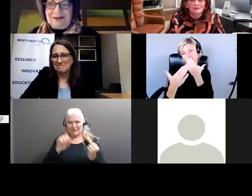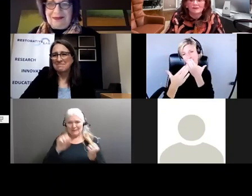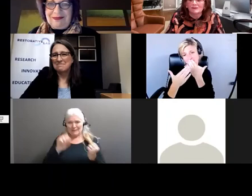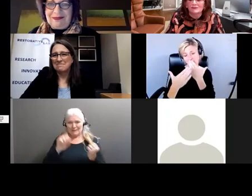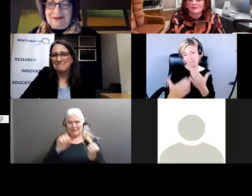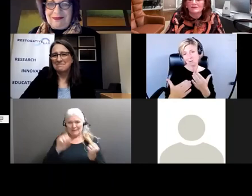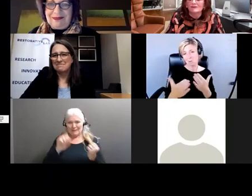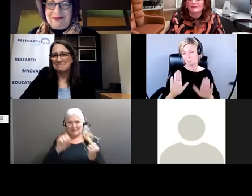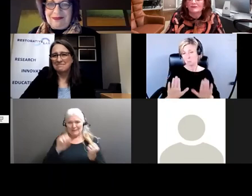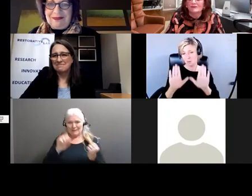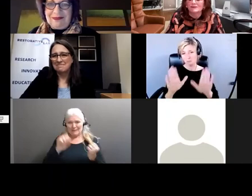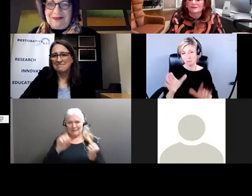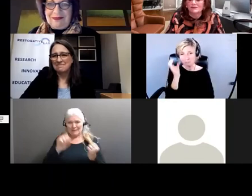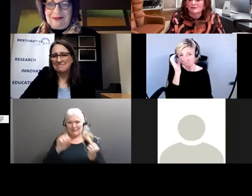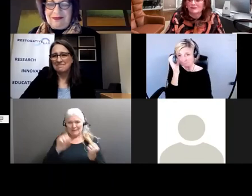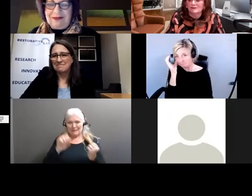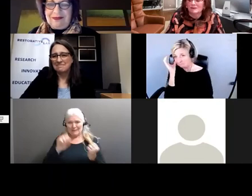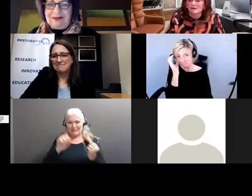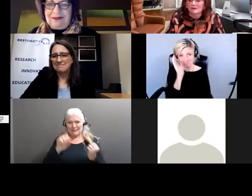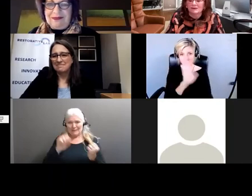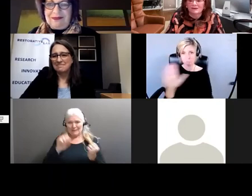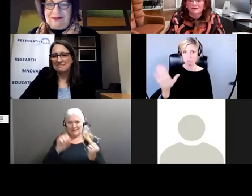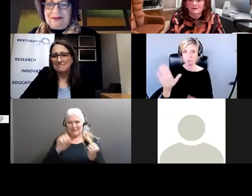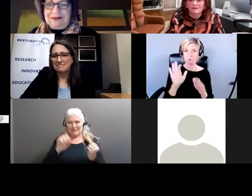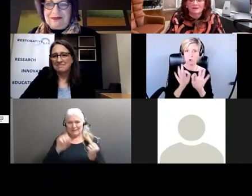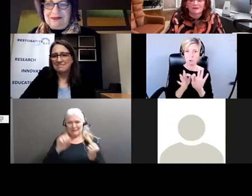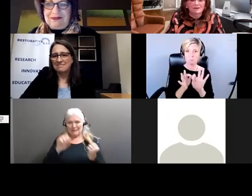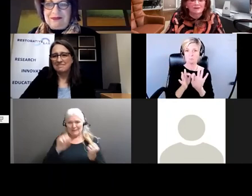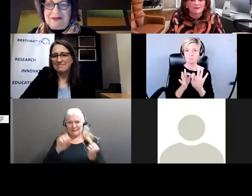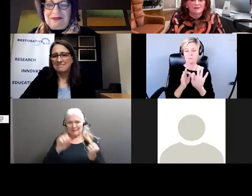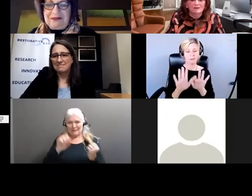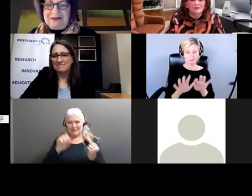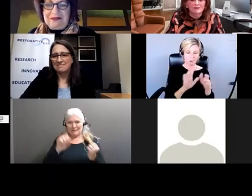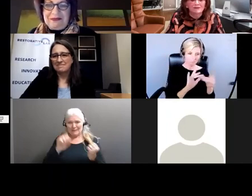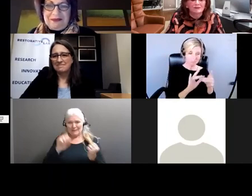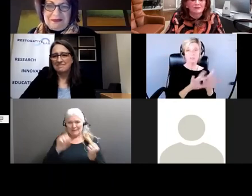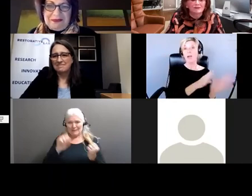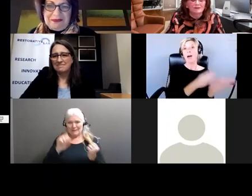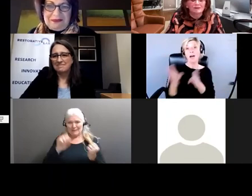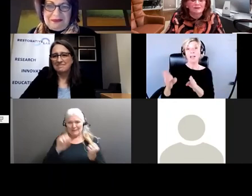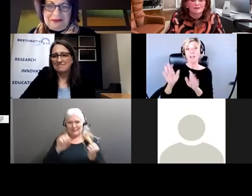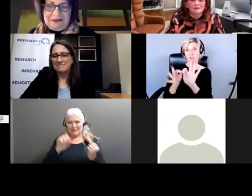speak. Thank you to our interpreters as well for always being on the ball.